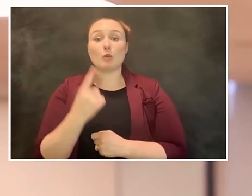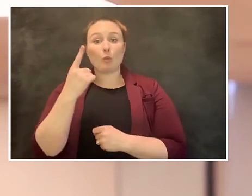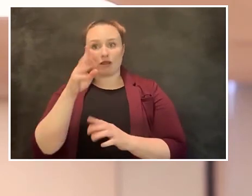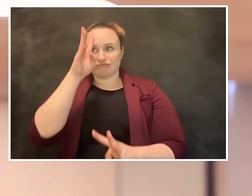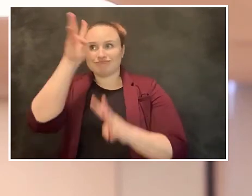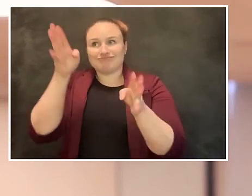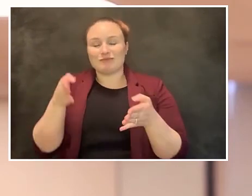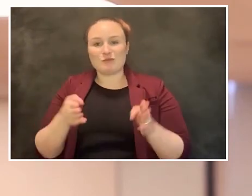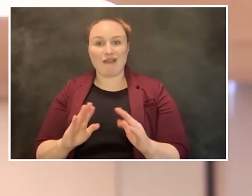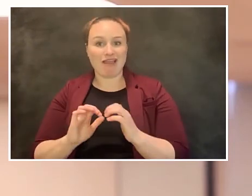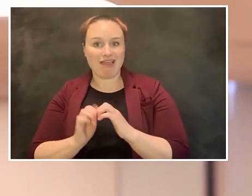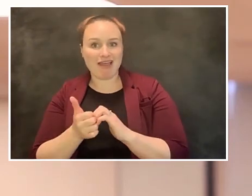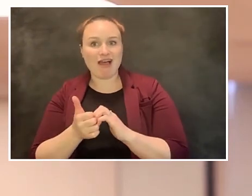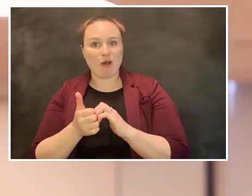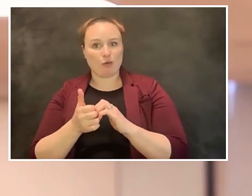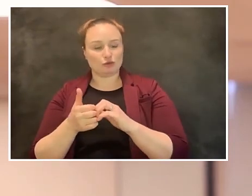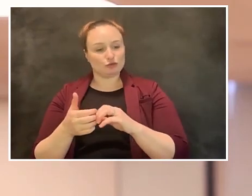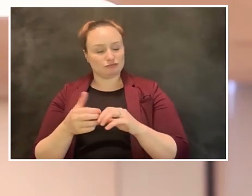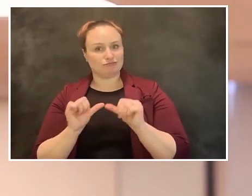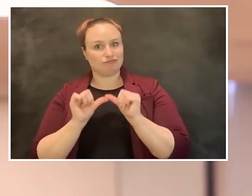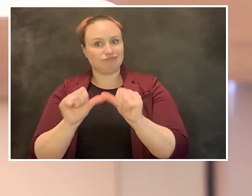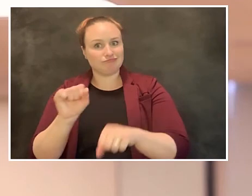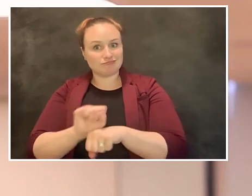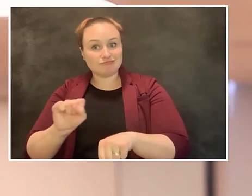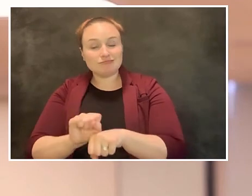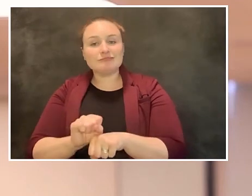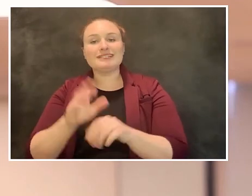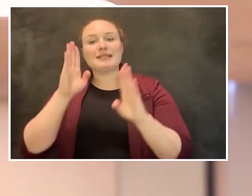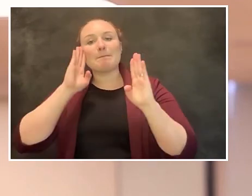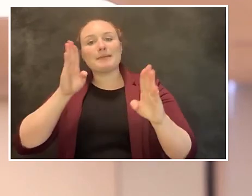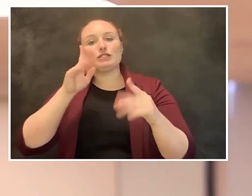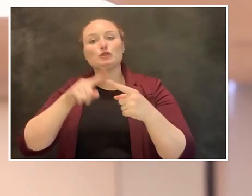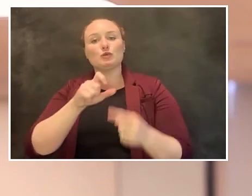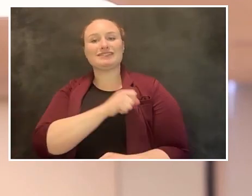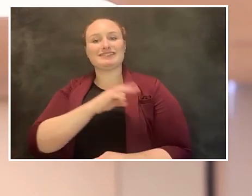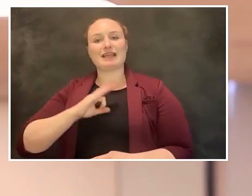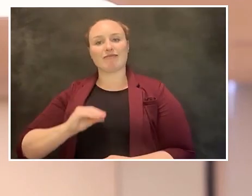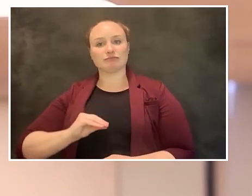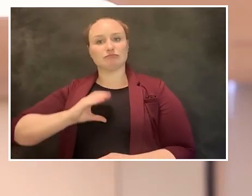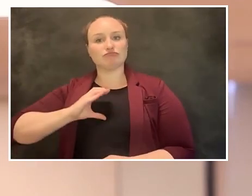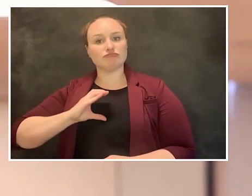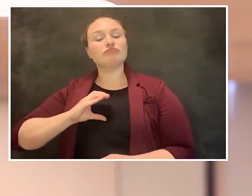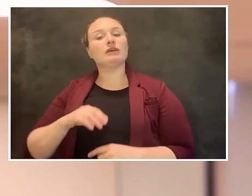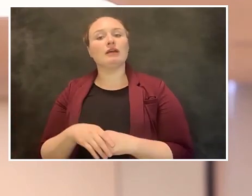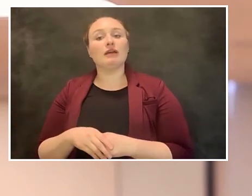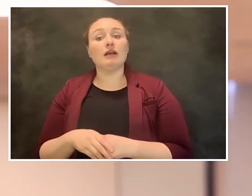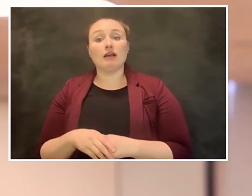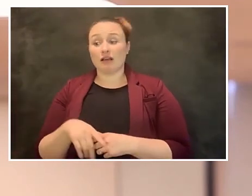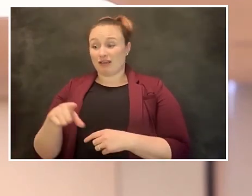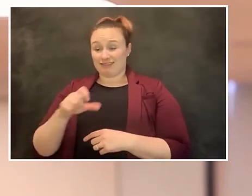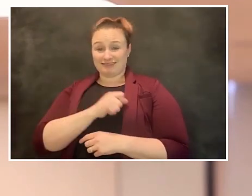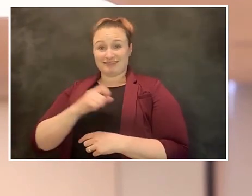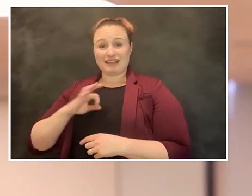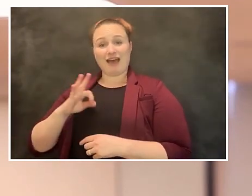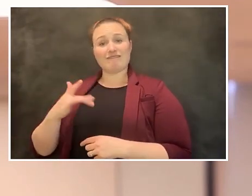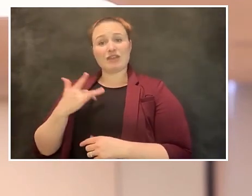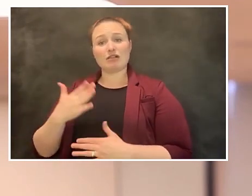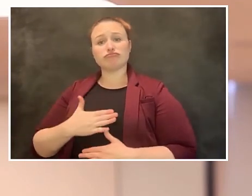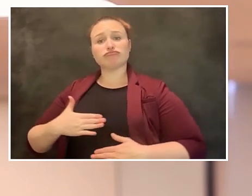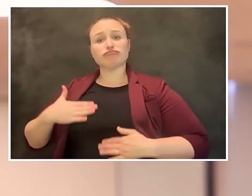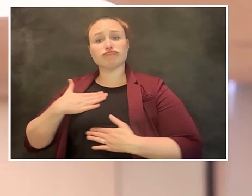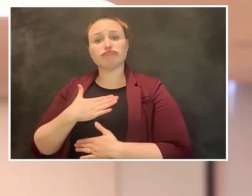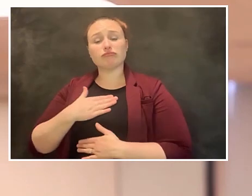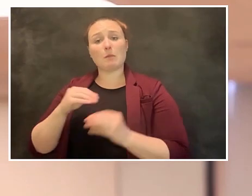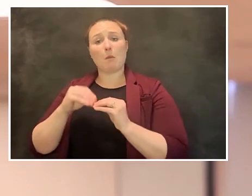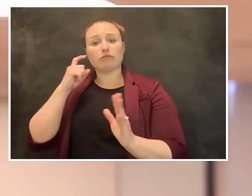is by paying attention to staff morale. When staff feel appreciated and their hard work is recognized, they are